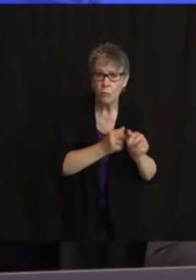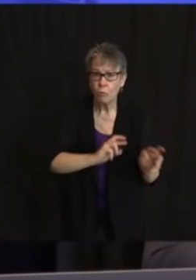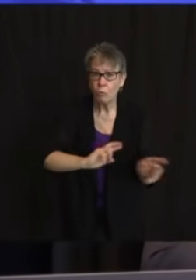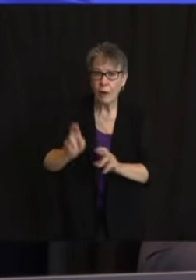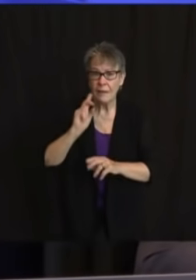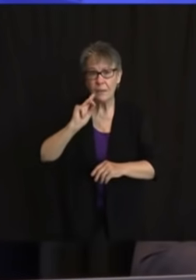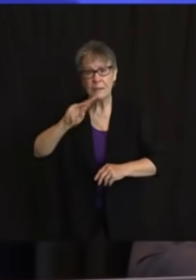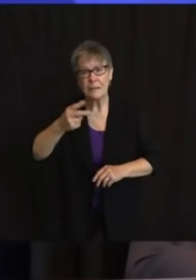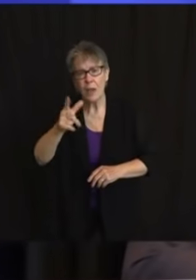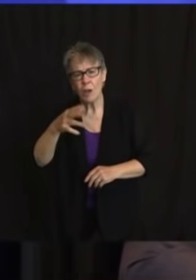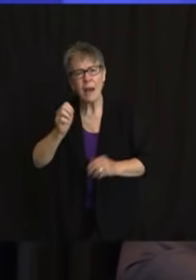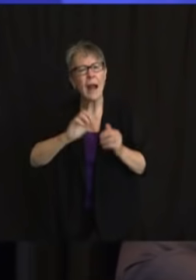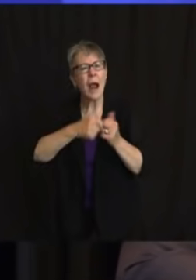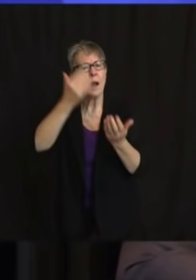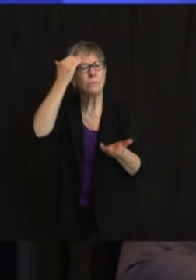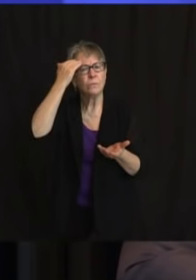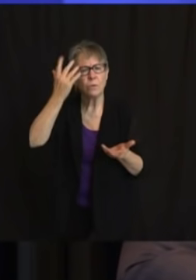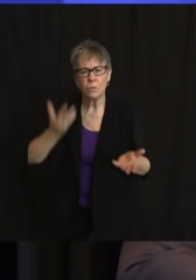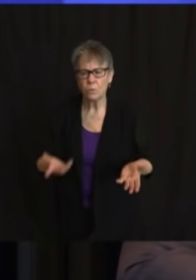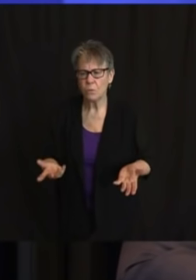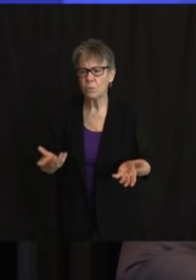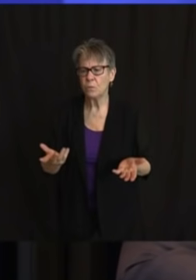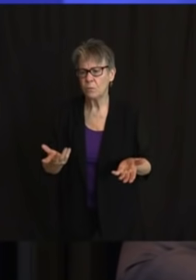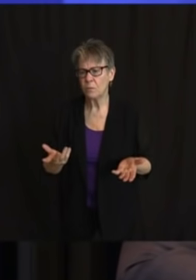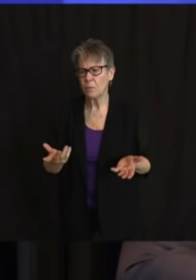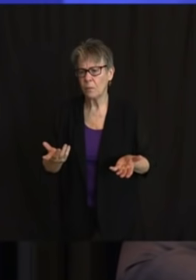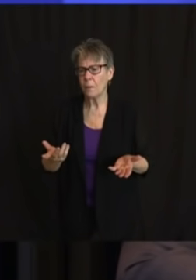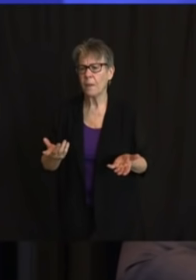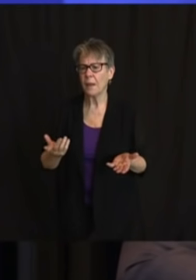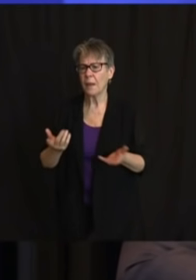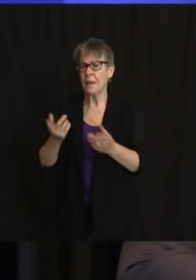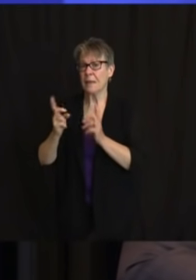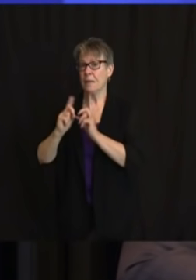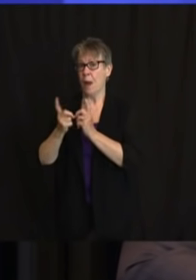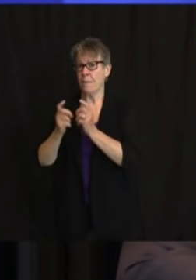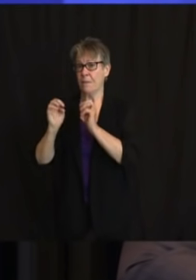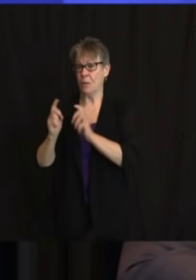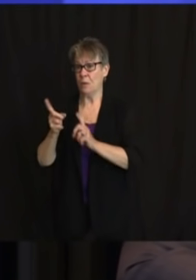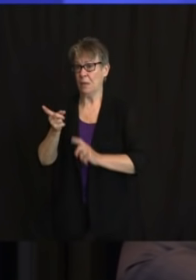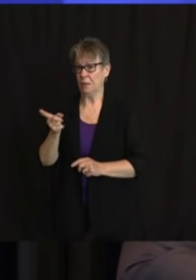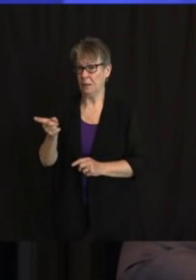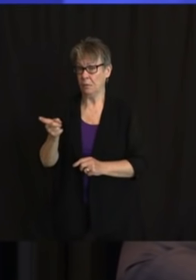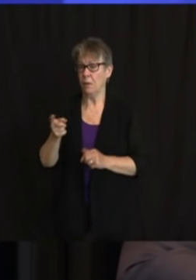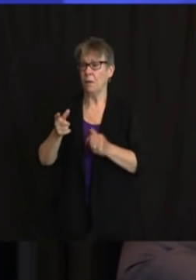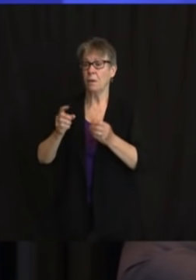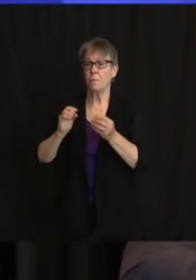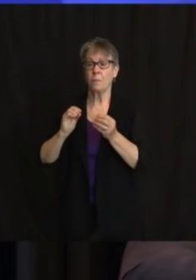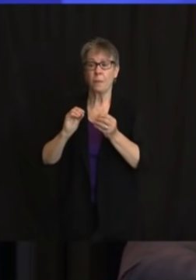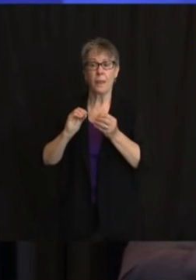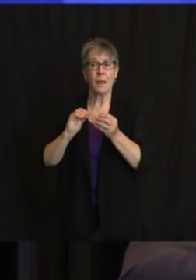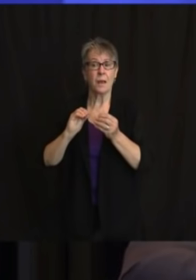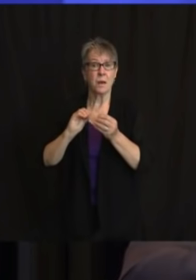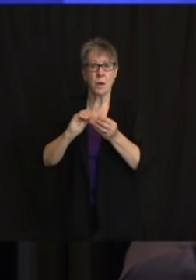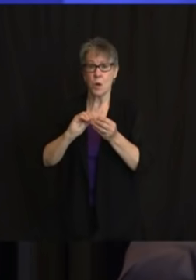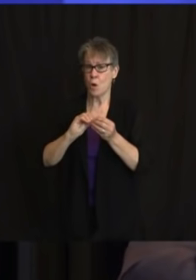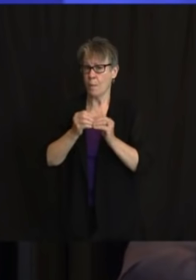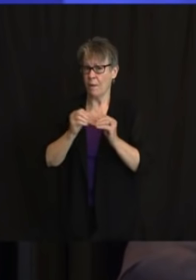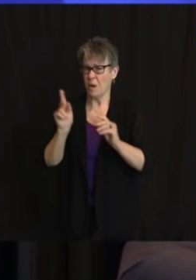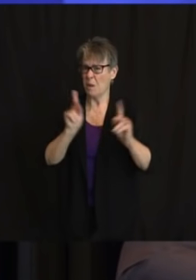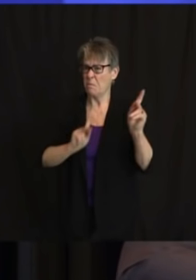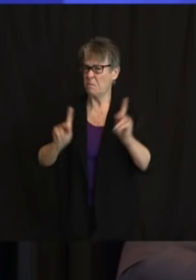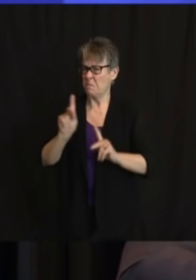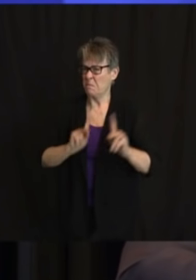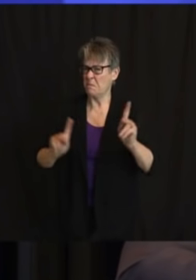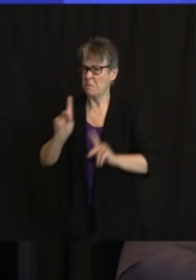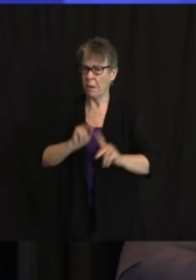guess the number of districts or students that did not have access to technology had decreased about 15,000. So districts are every day working